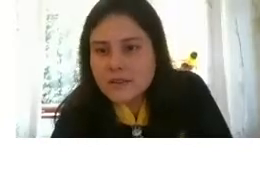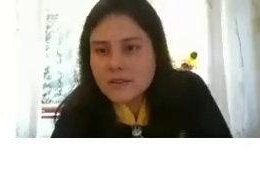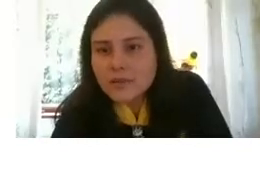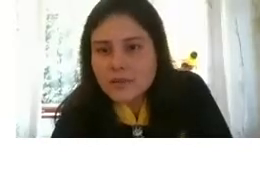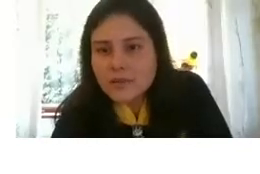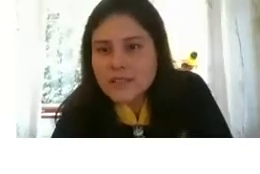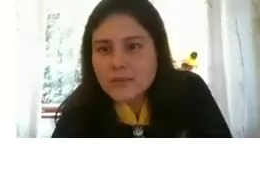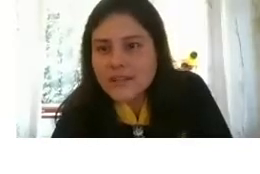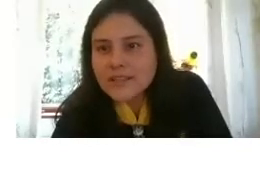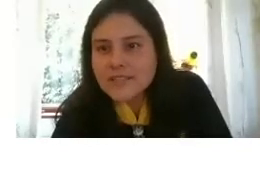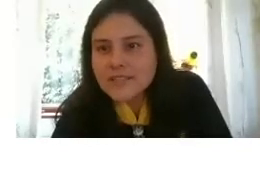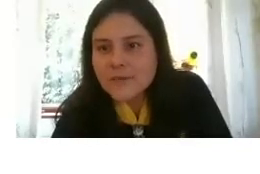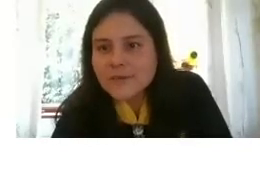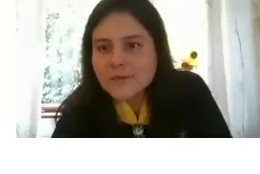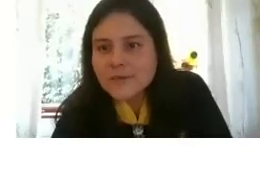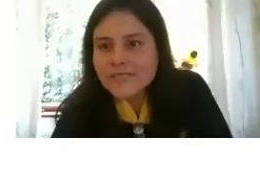Where is?